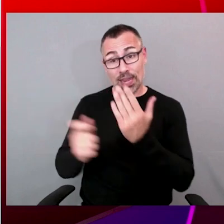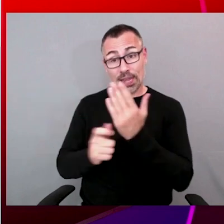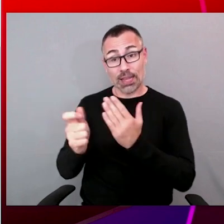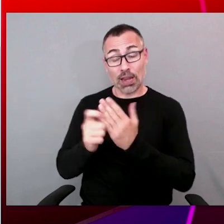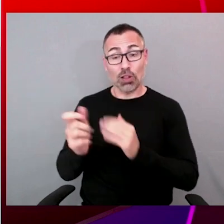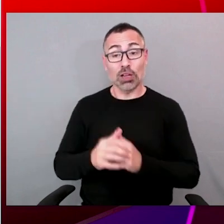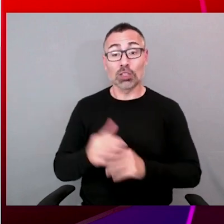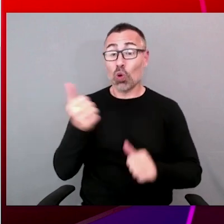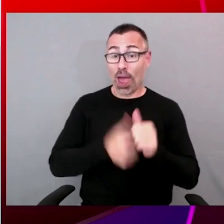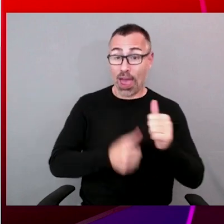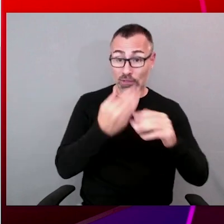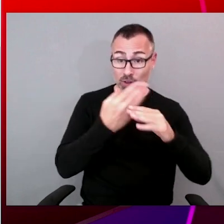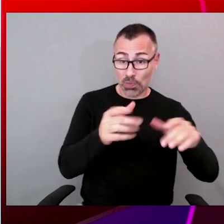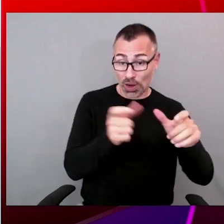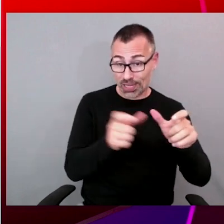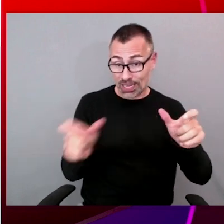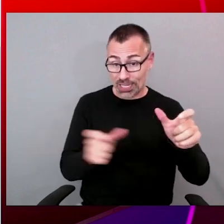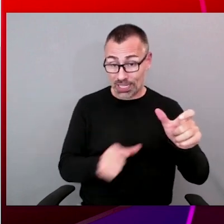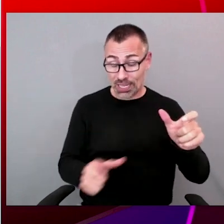partitioning, so